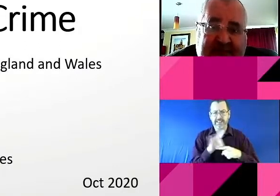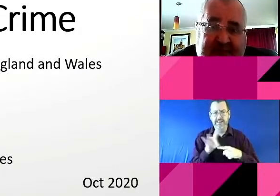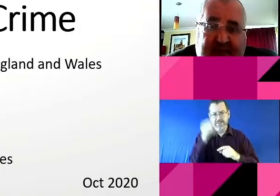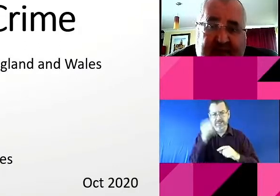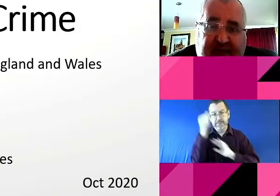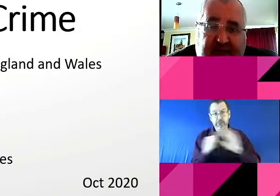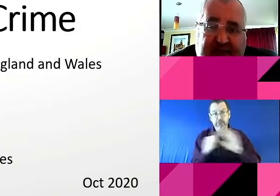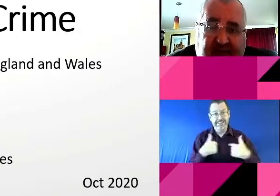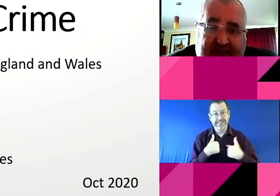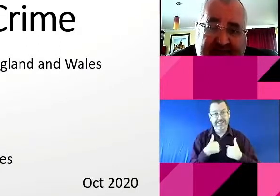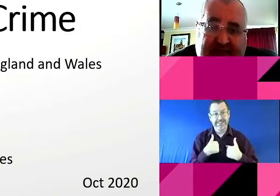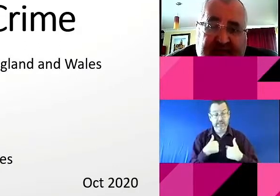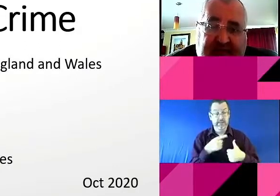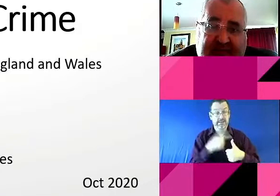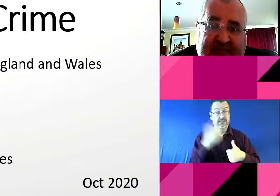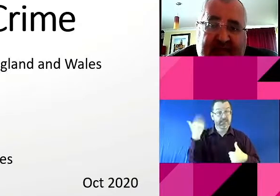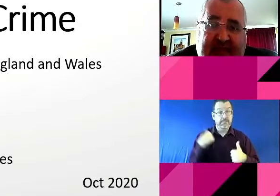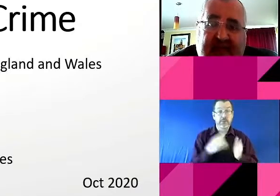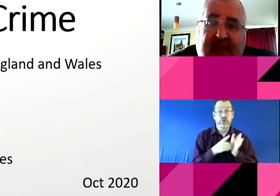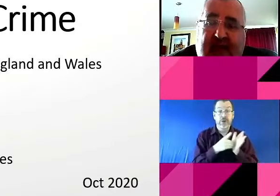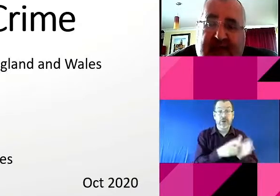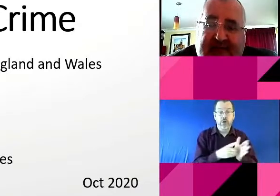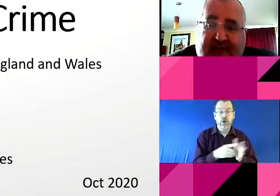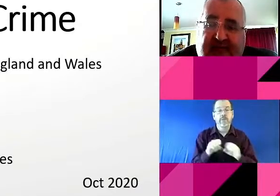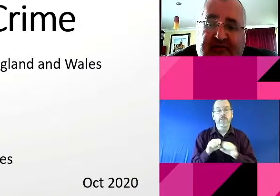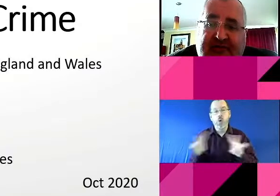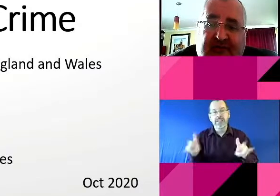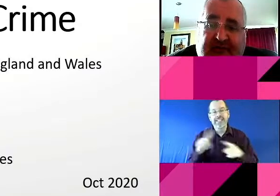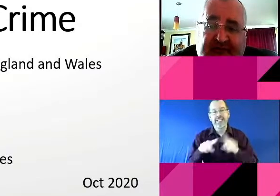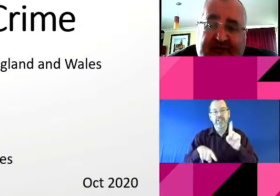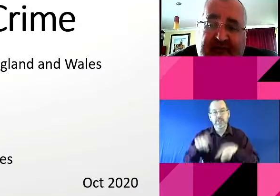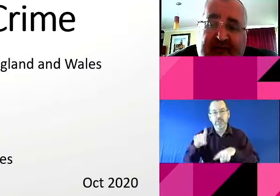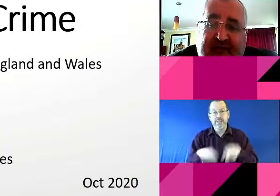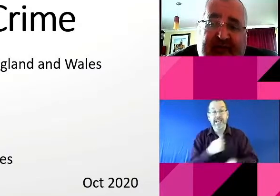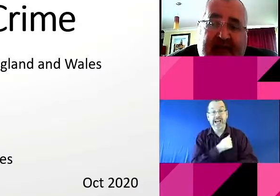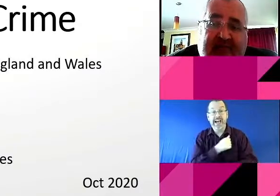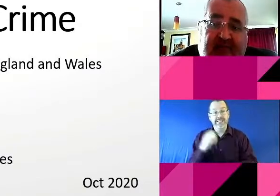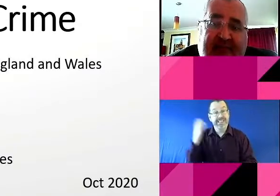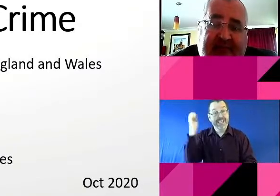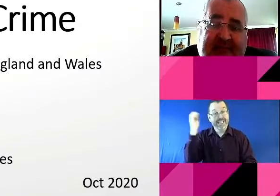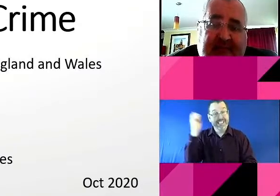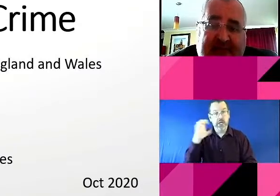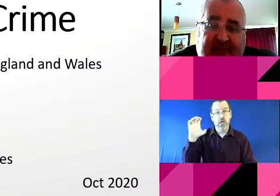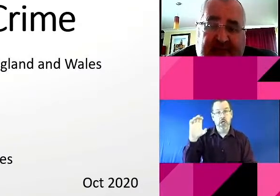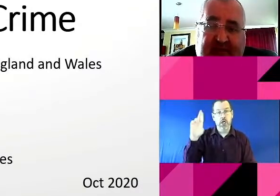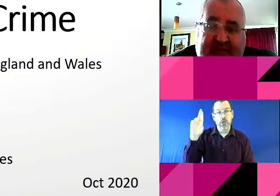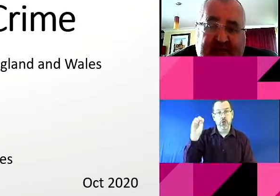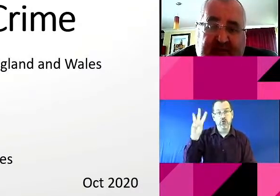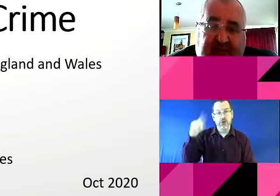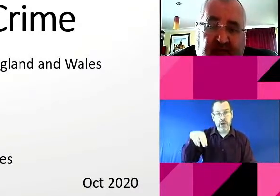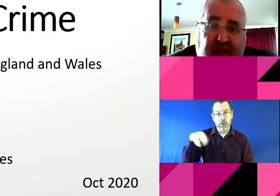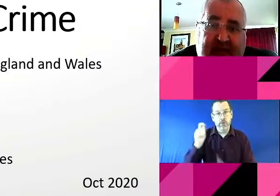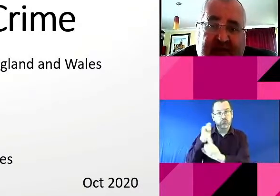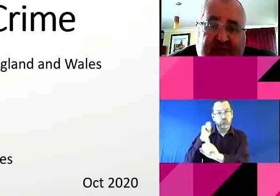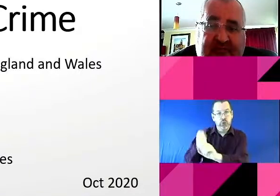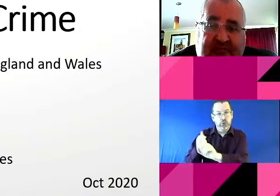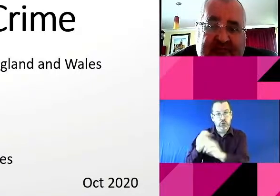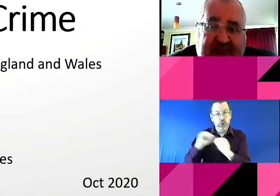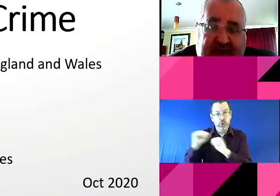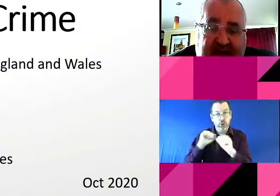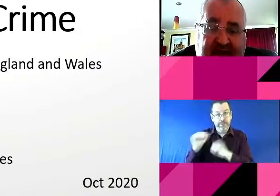period as Director of Equality and Diversity at the Crown Prosecution Service in England and Wales between 2004